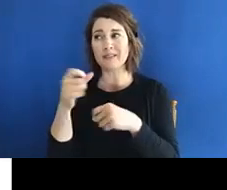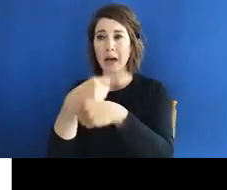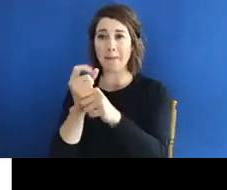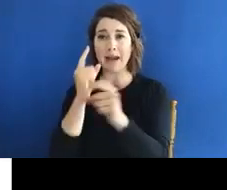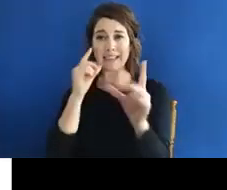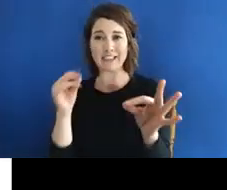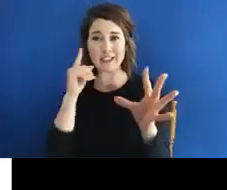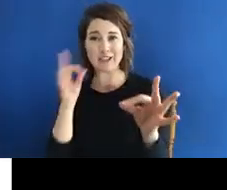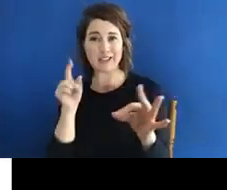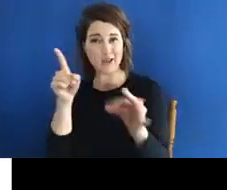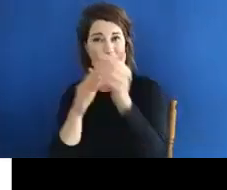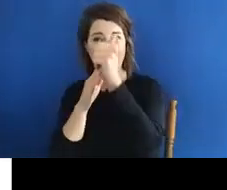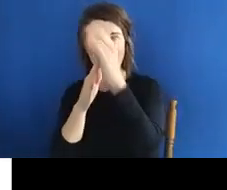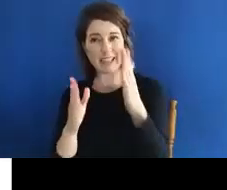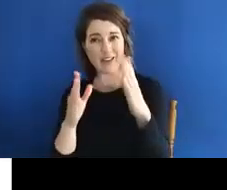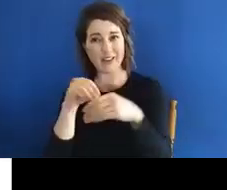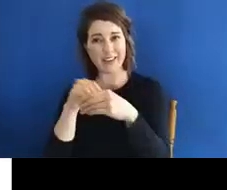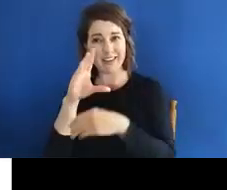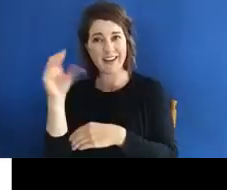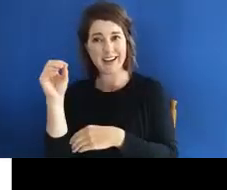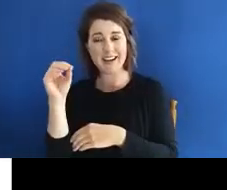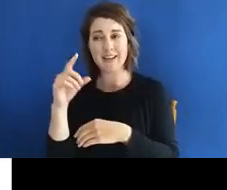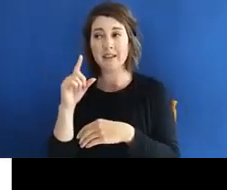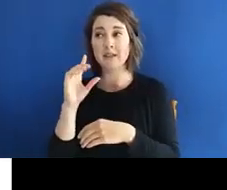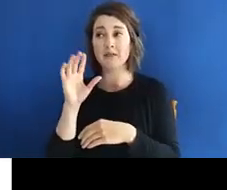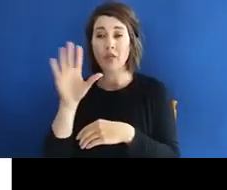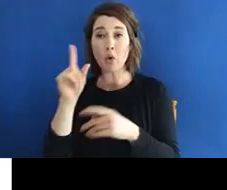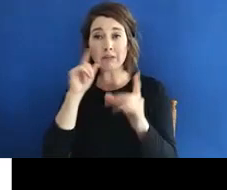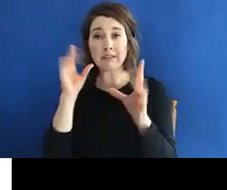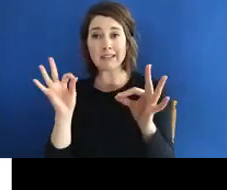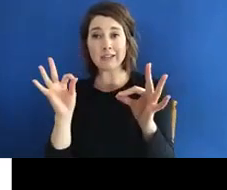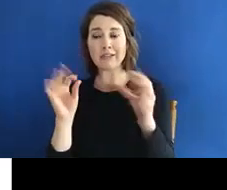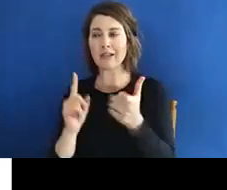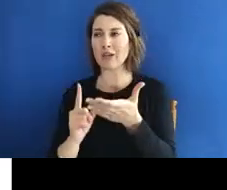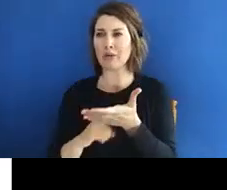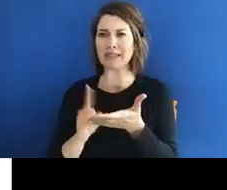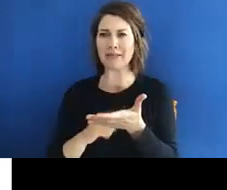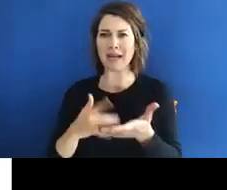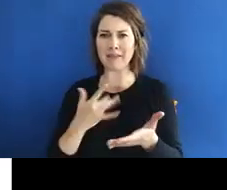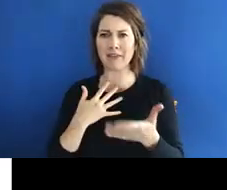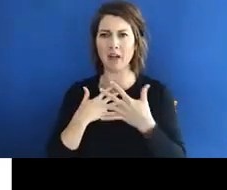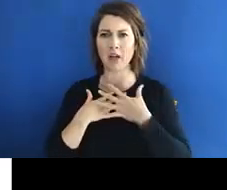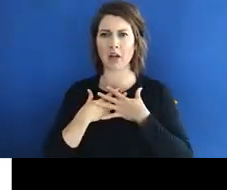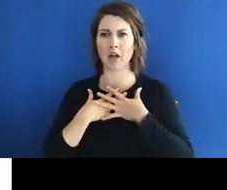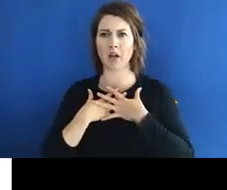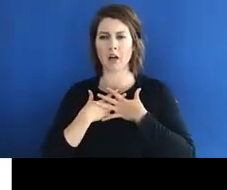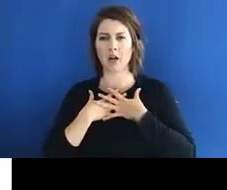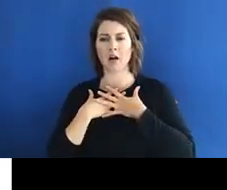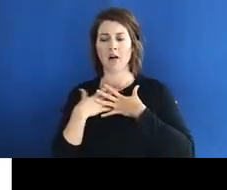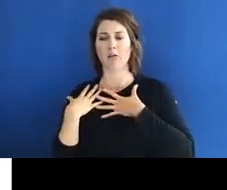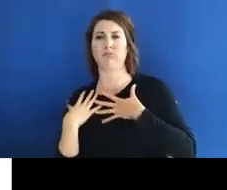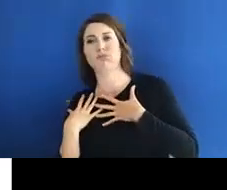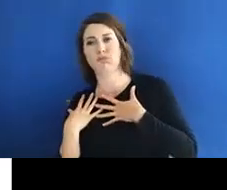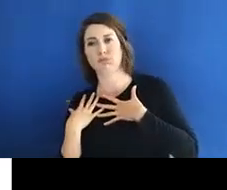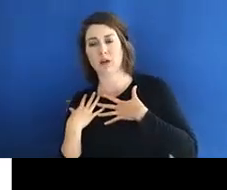positions, is those decisions can sometimes weigh very heavily. So this can be a lonely position. So